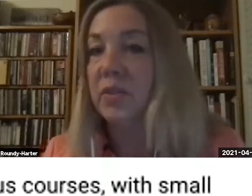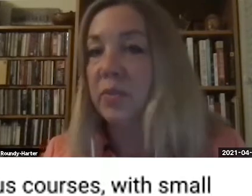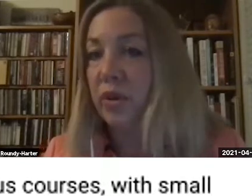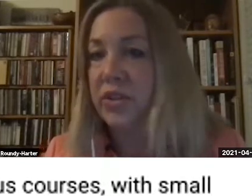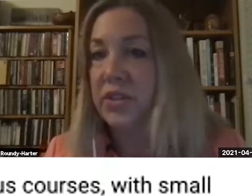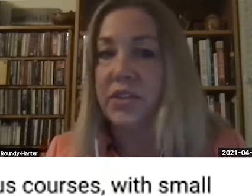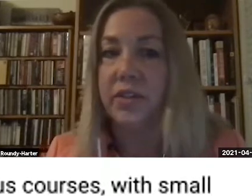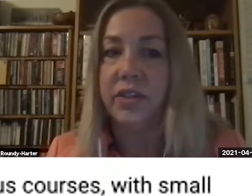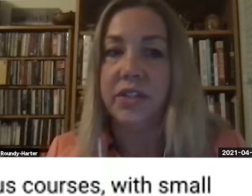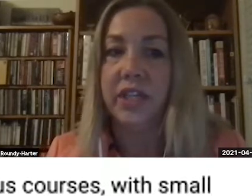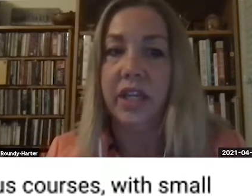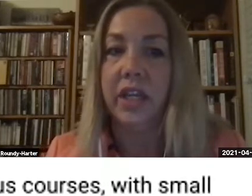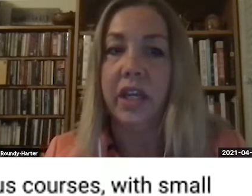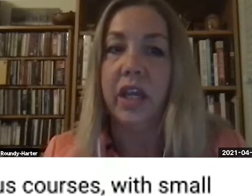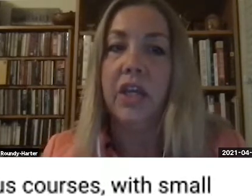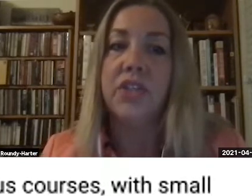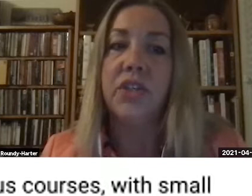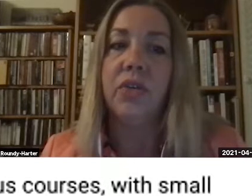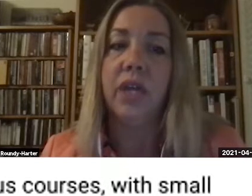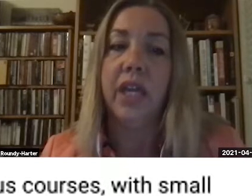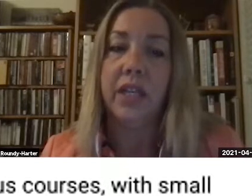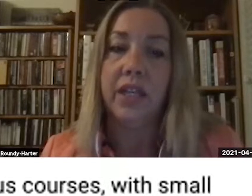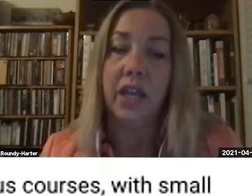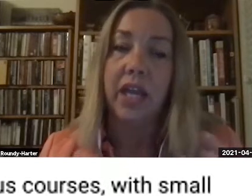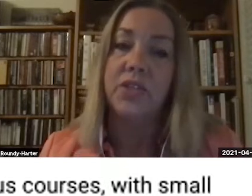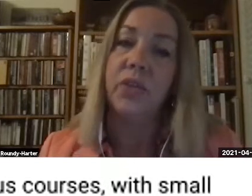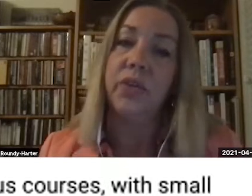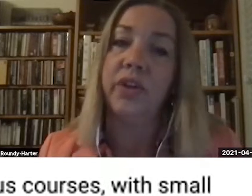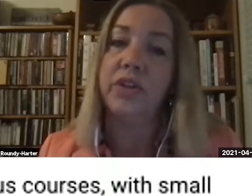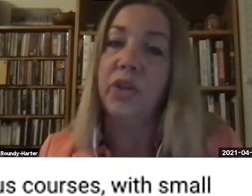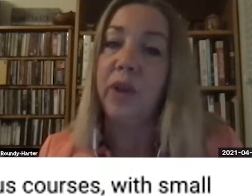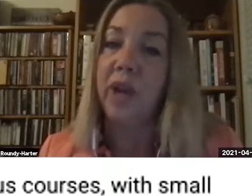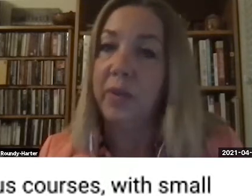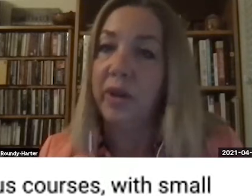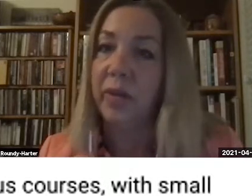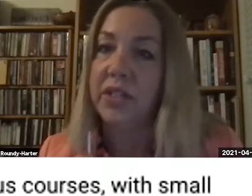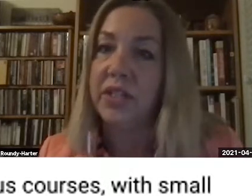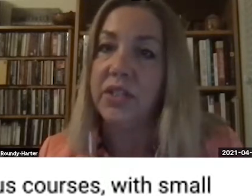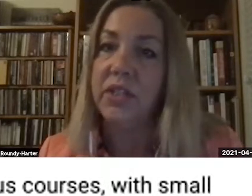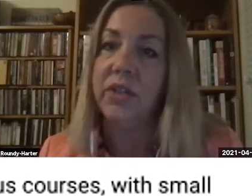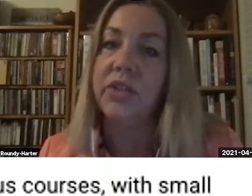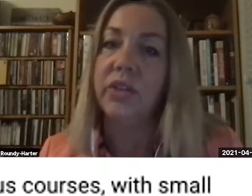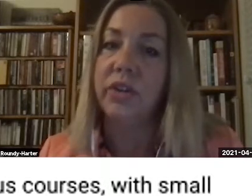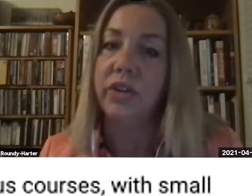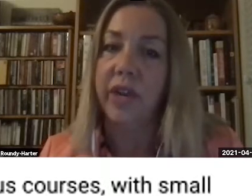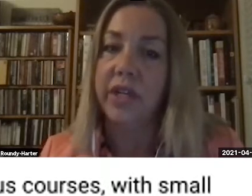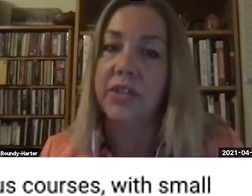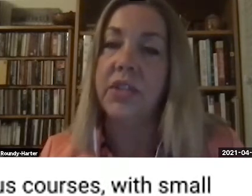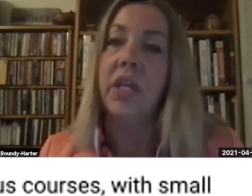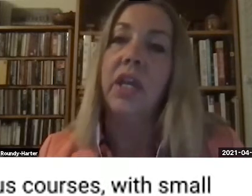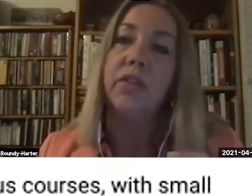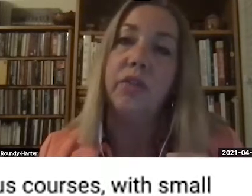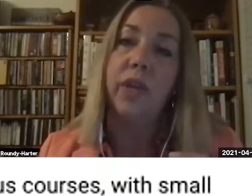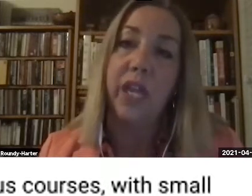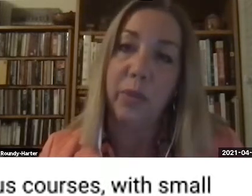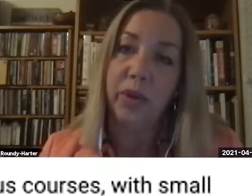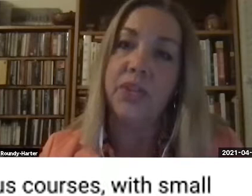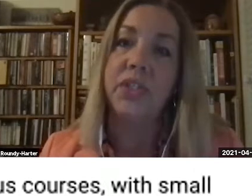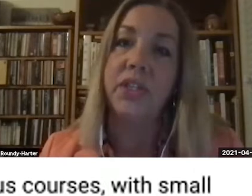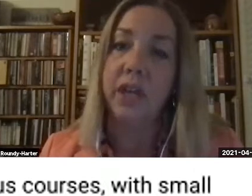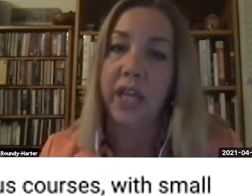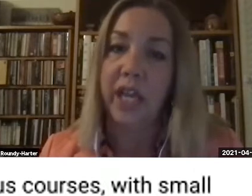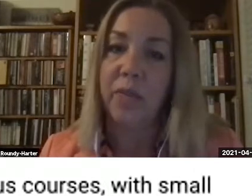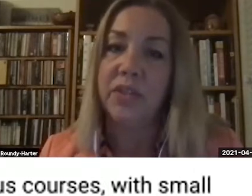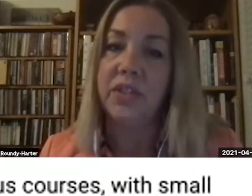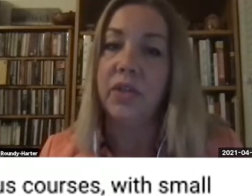connections and supports that students need. So in high school, there are 2 primary ways that students earn credits: through